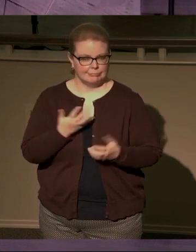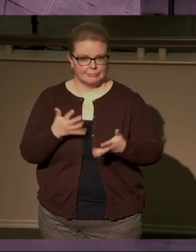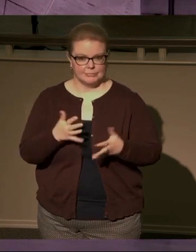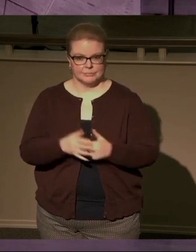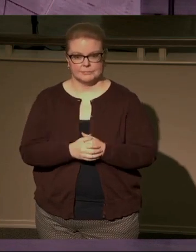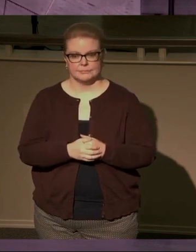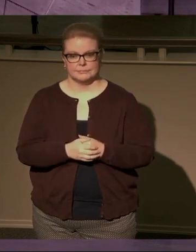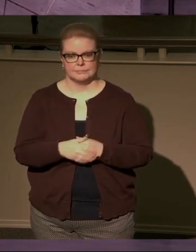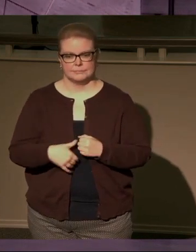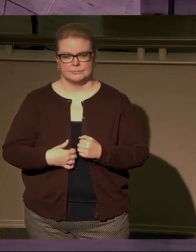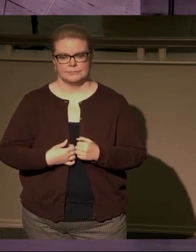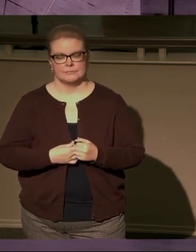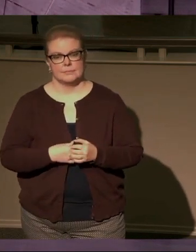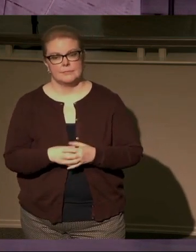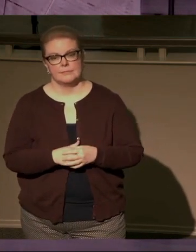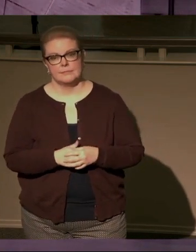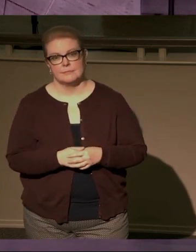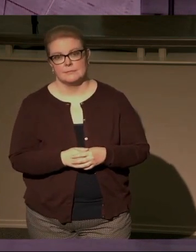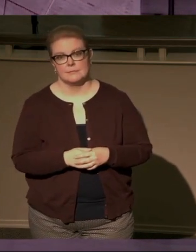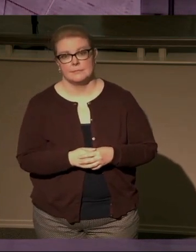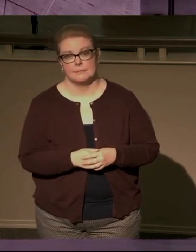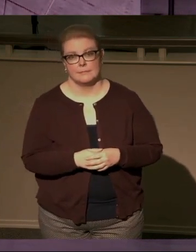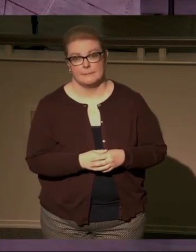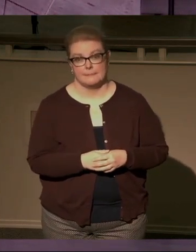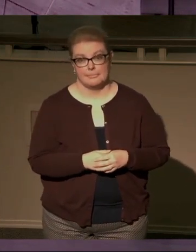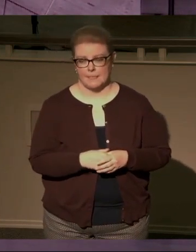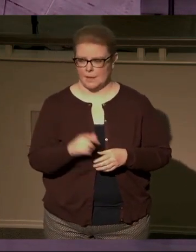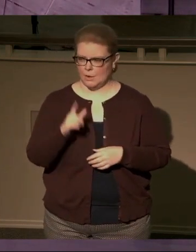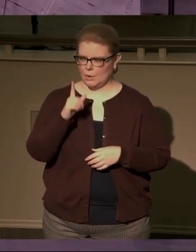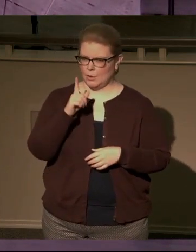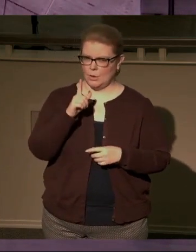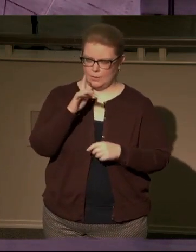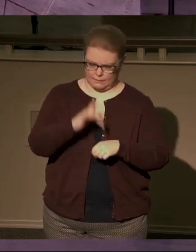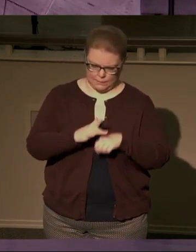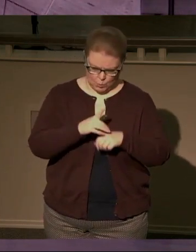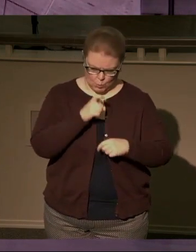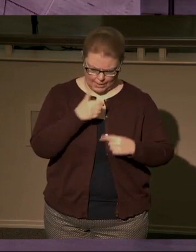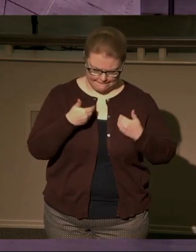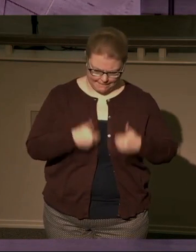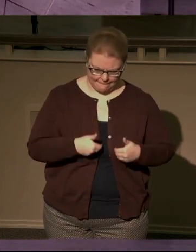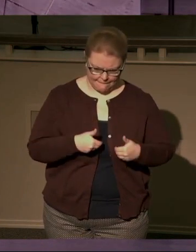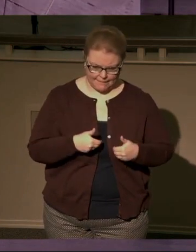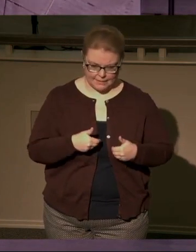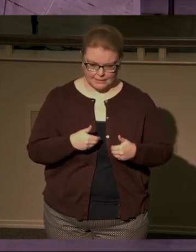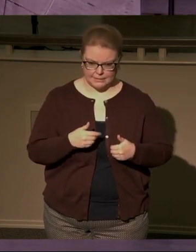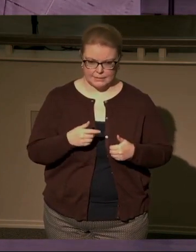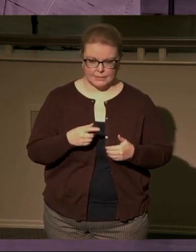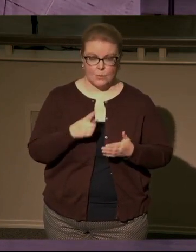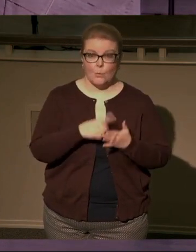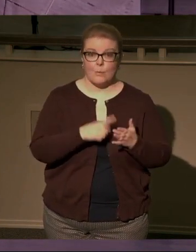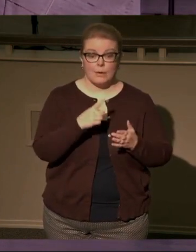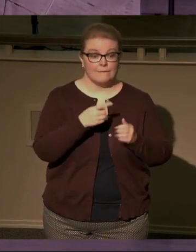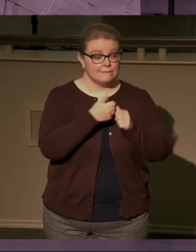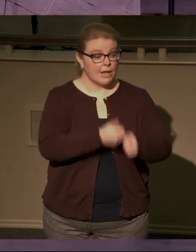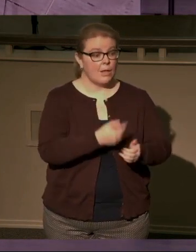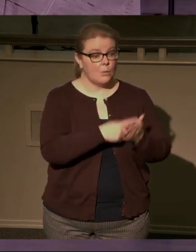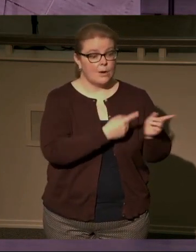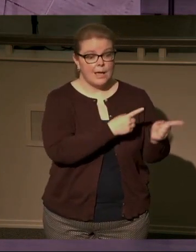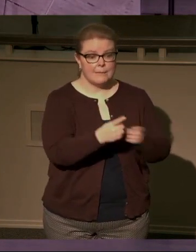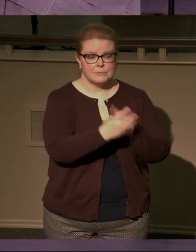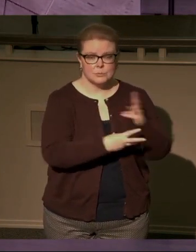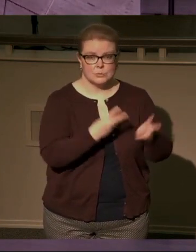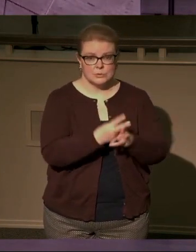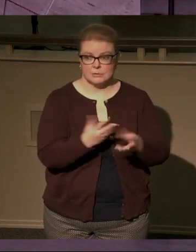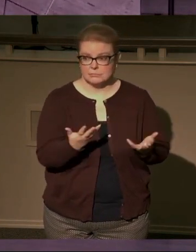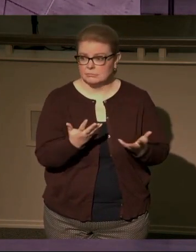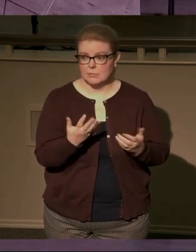And listen, folks, the who am I question is so subject to what happens in this world. I mean, one day